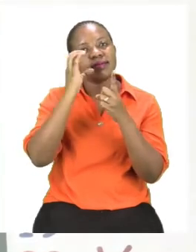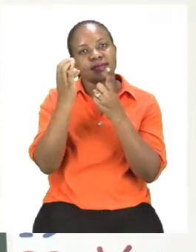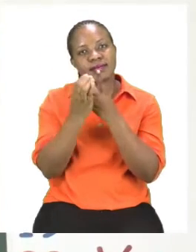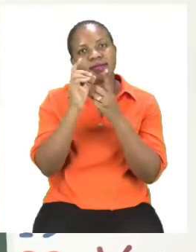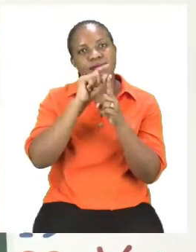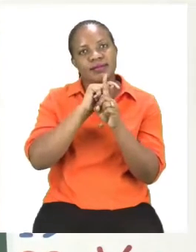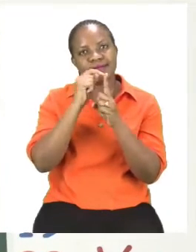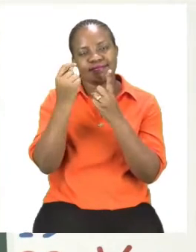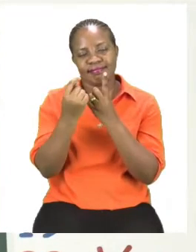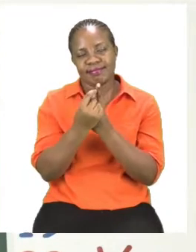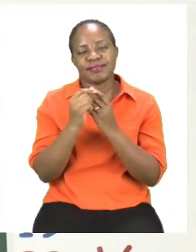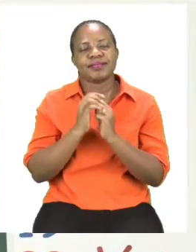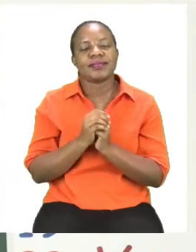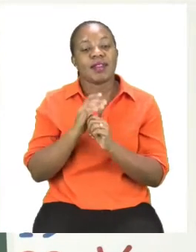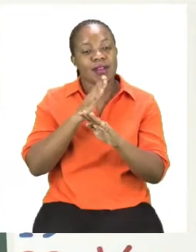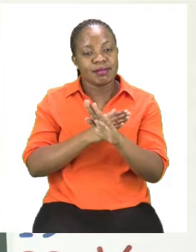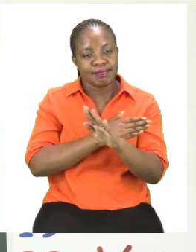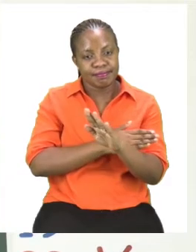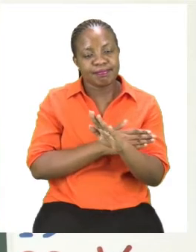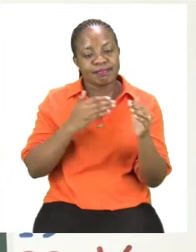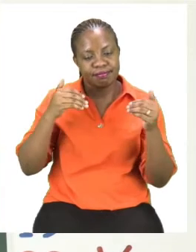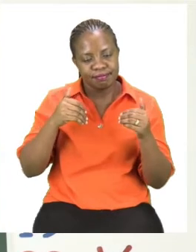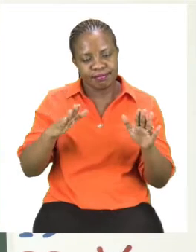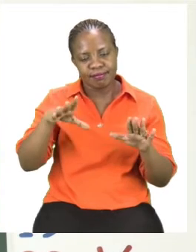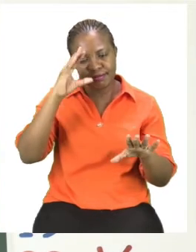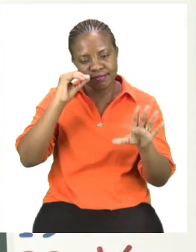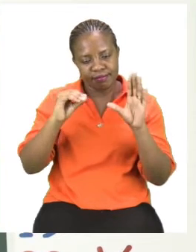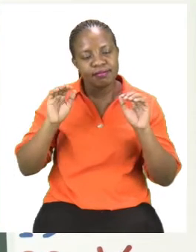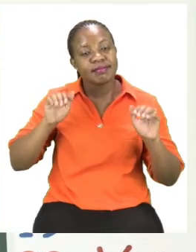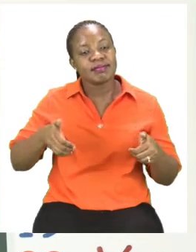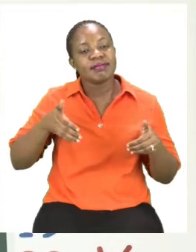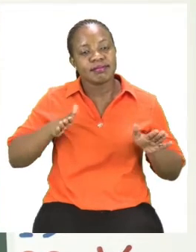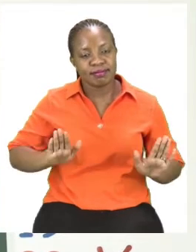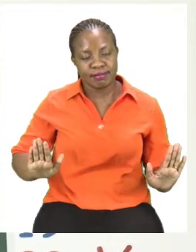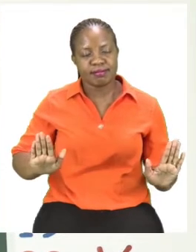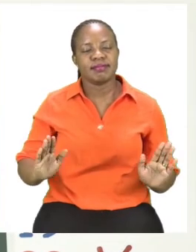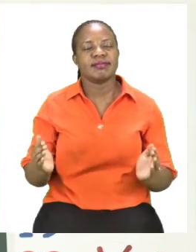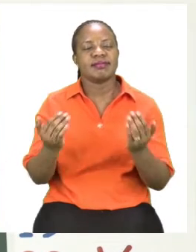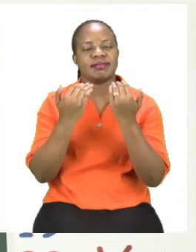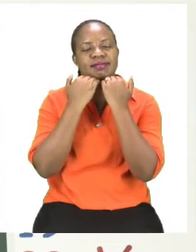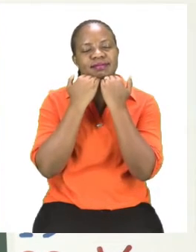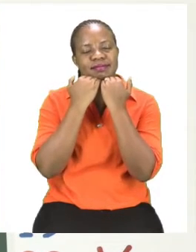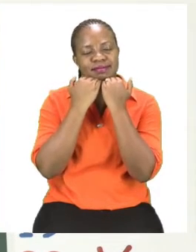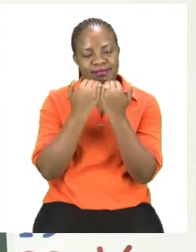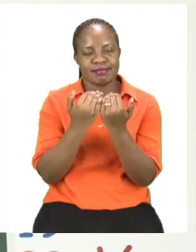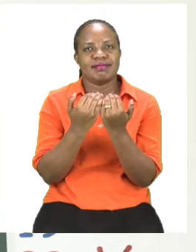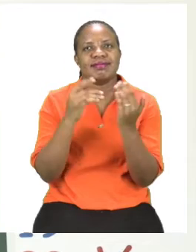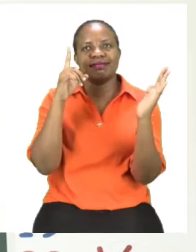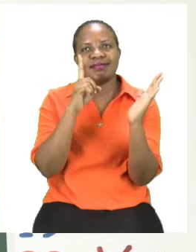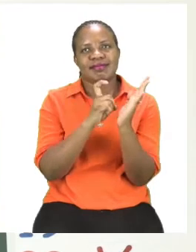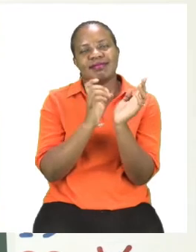traditions. And before we get into any lessons, boys and girls, it's very important for us to